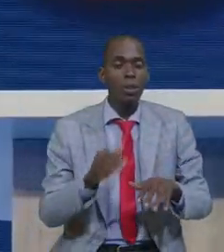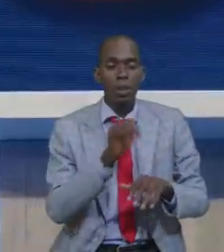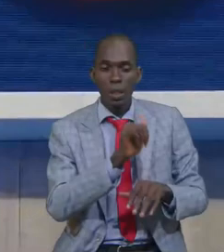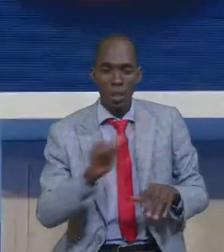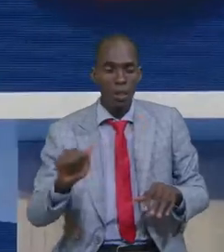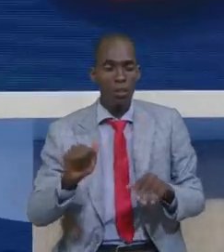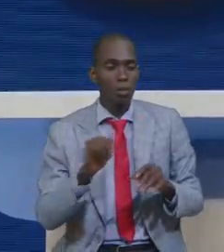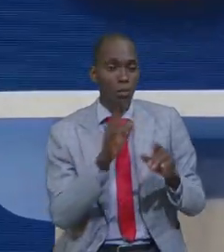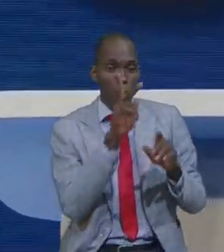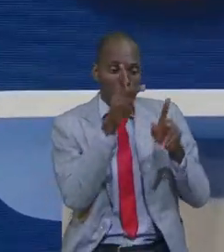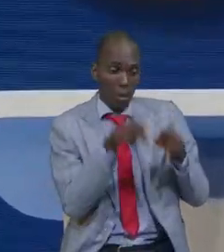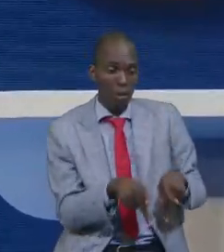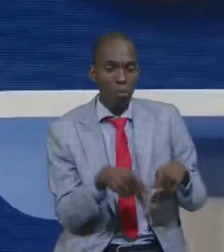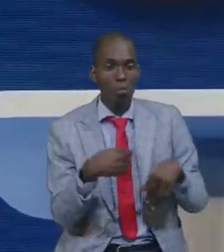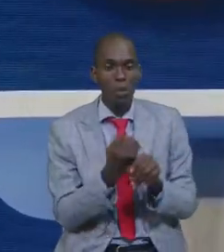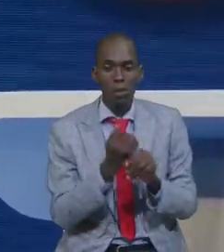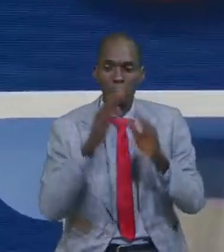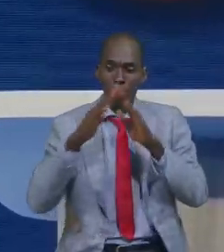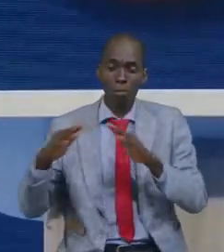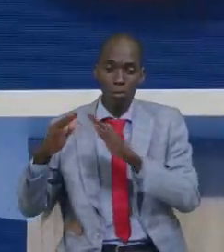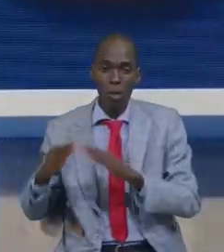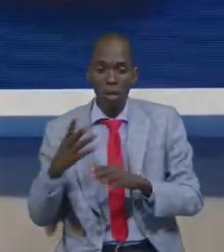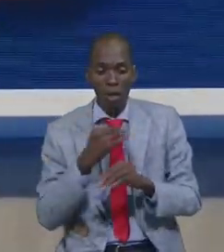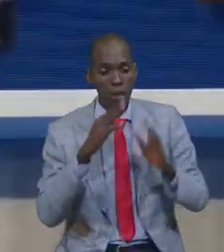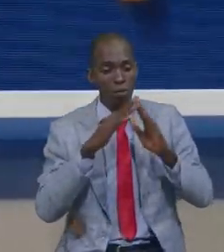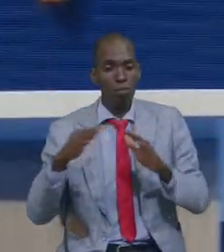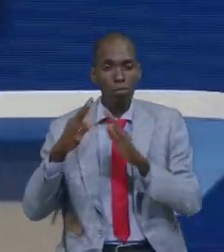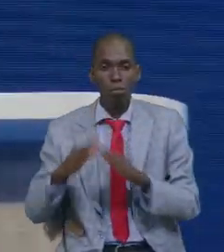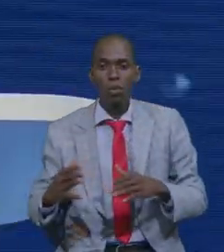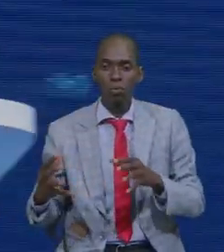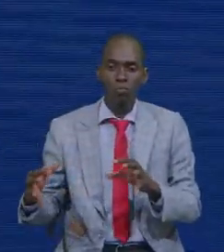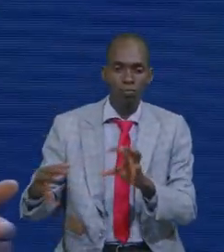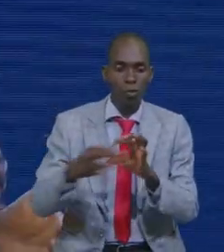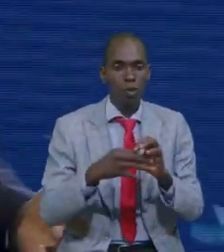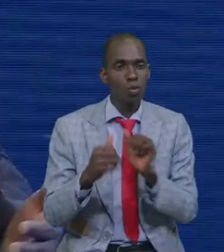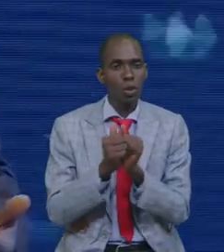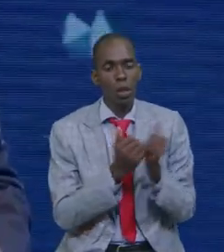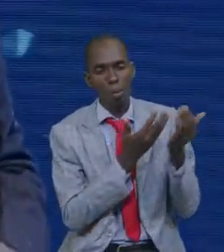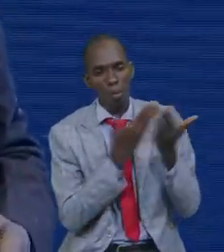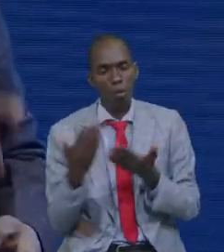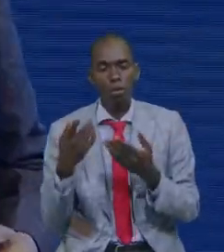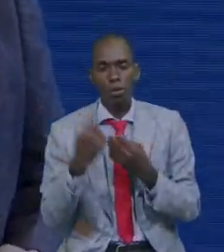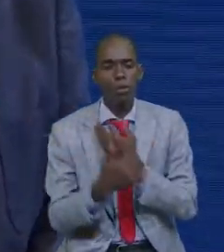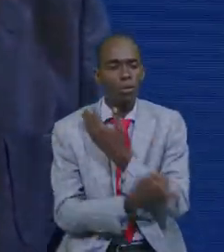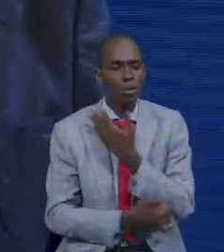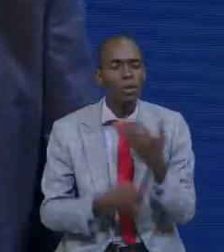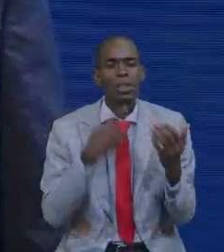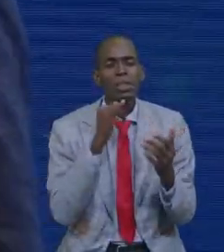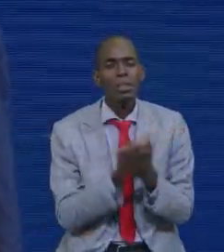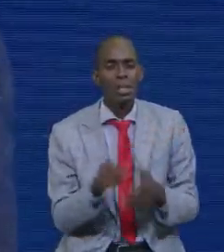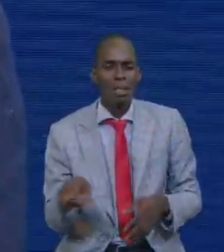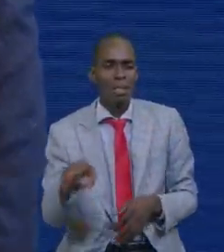The communities make the country. You talk, they are corrupt. Who are the they? How about